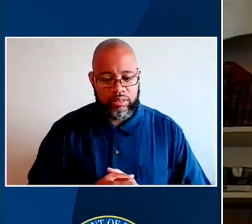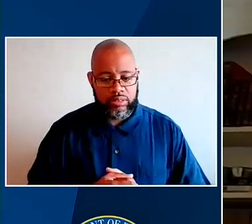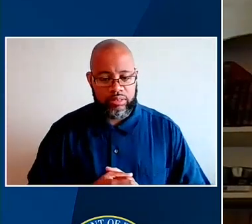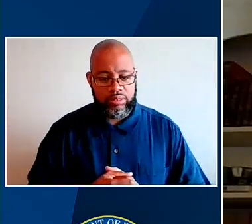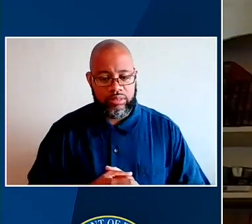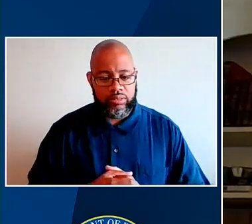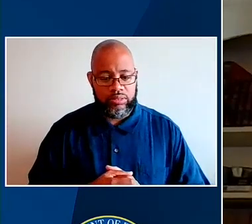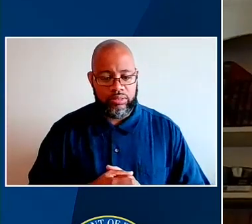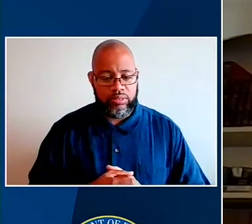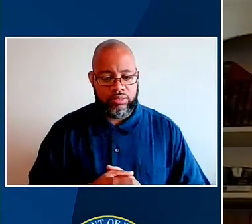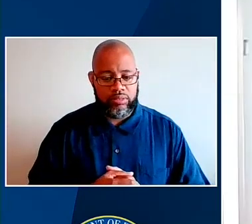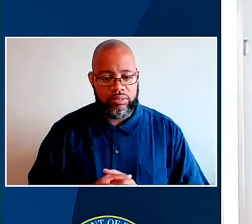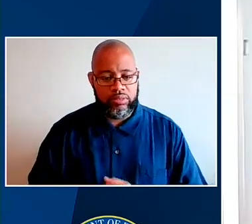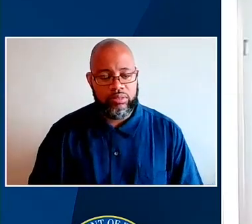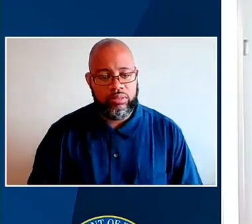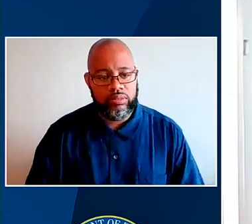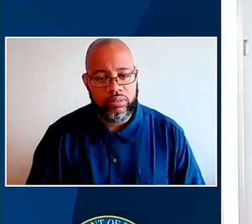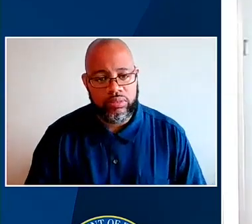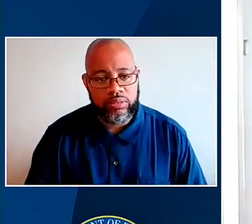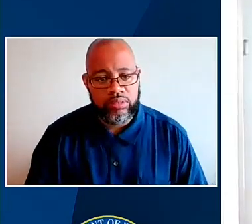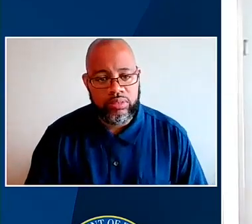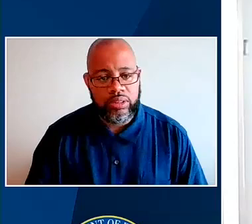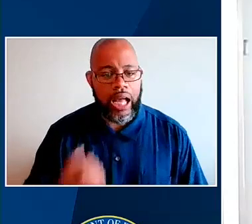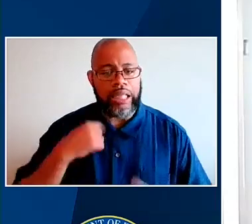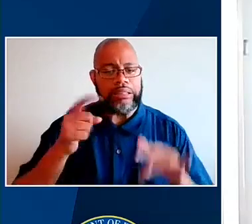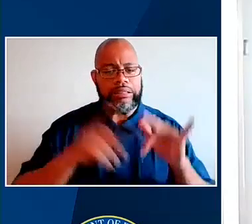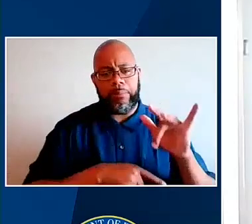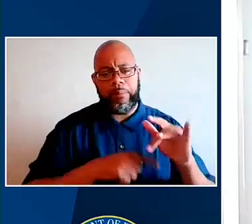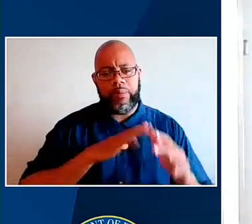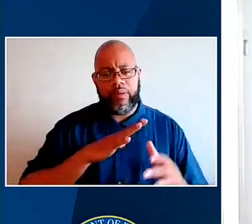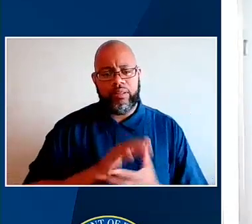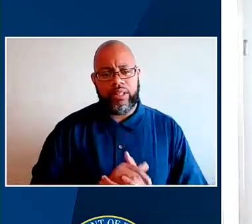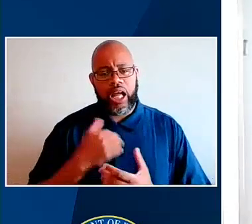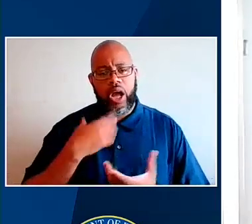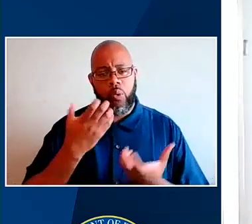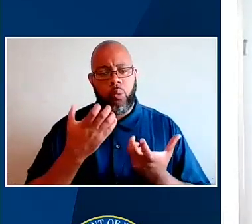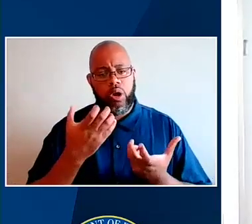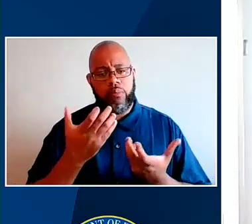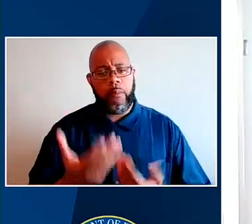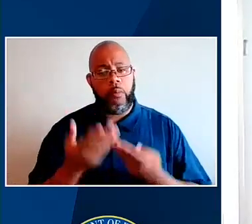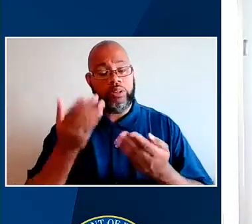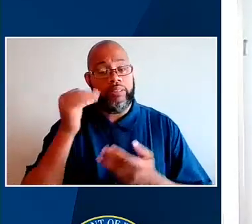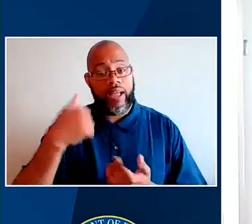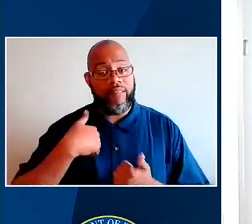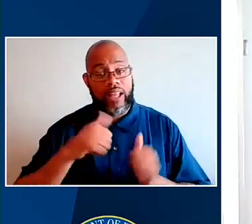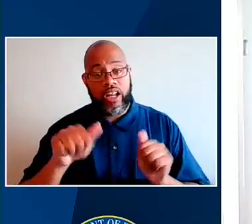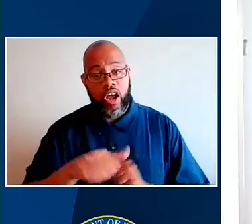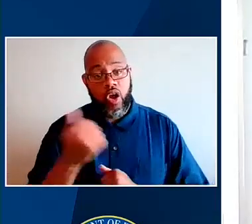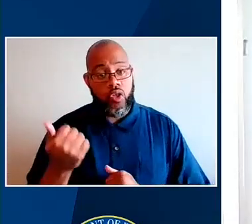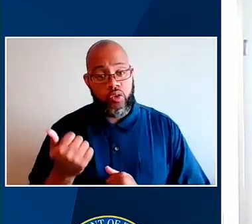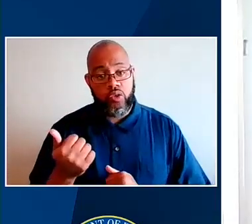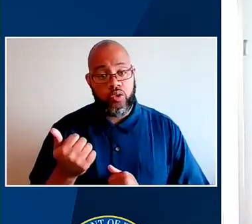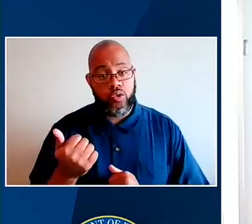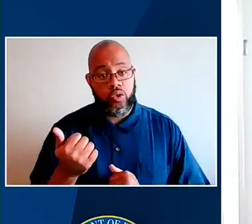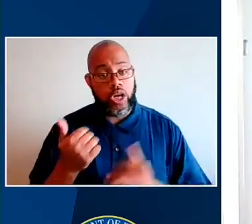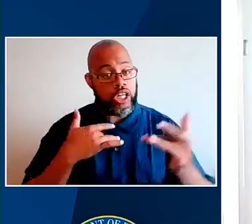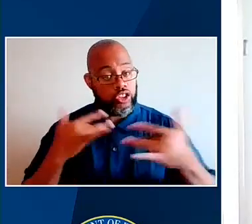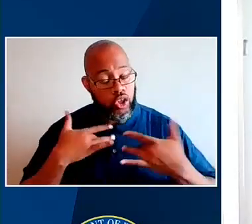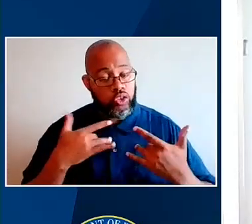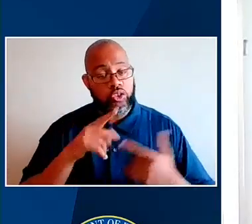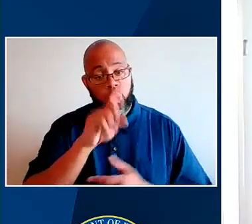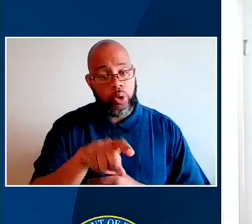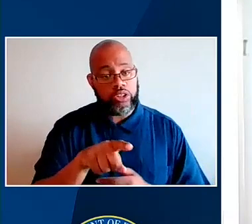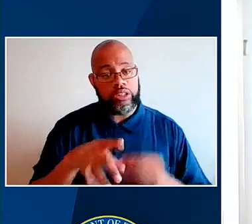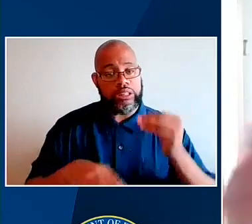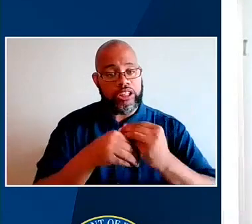temperature check on this. I'm happy to skip it. I do just want to pose if there are any concerns or questions or